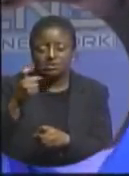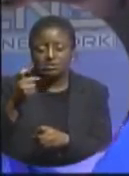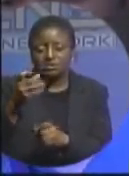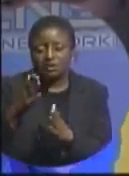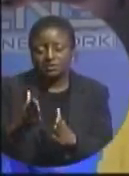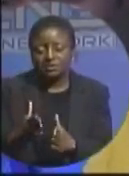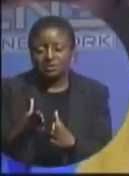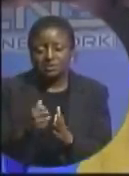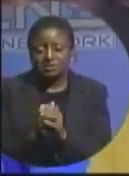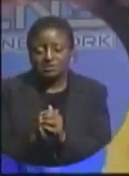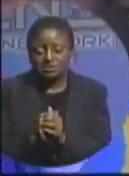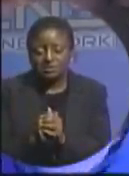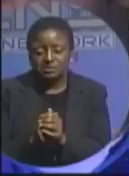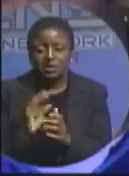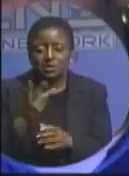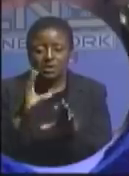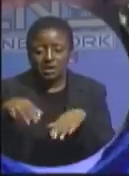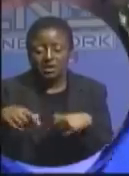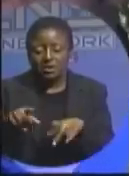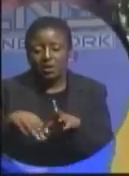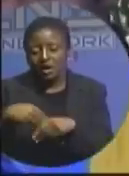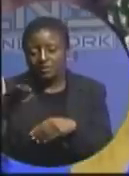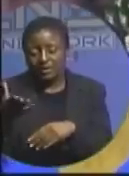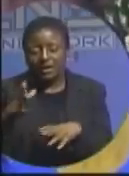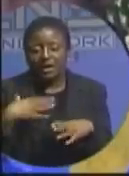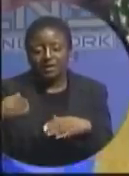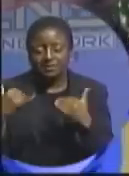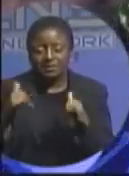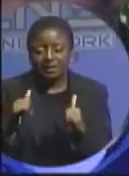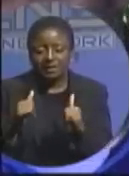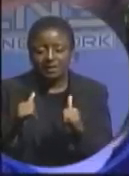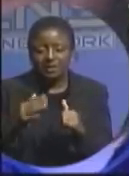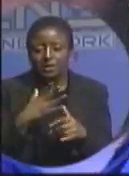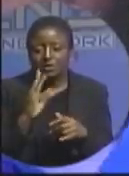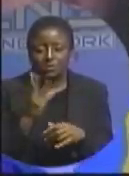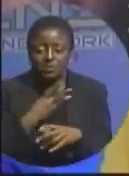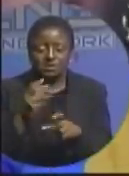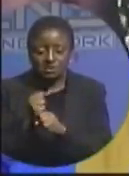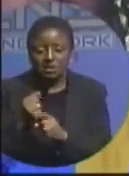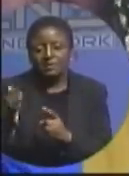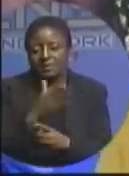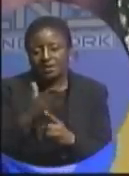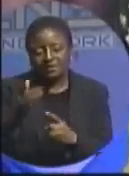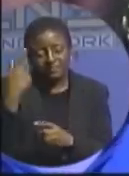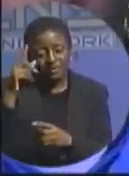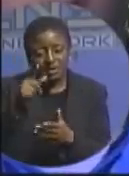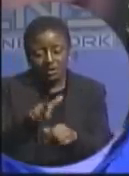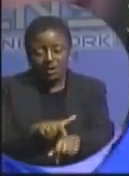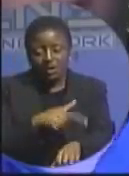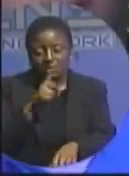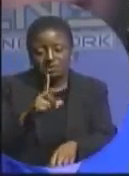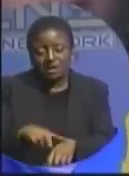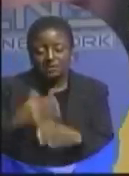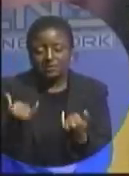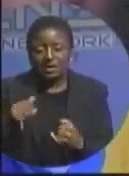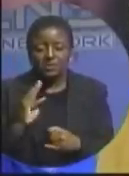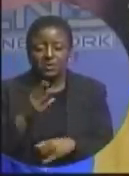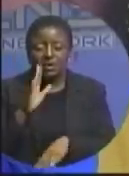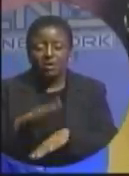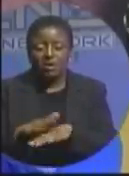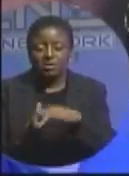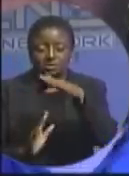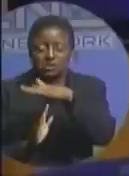won CVC and that, you know, we can go out there and play. We've been taking our beating for a long time, and now we're on top, and it's where we want to